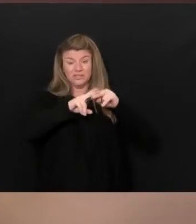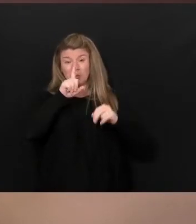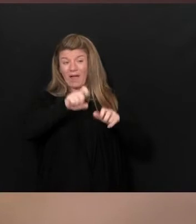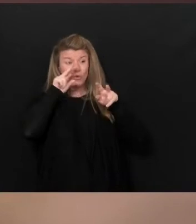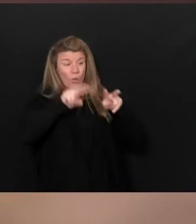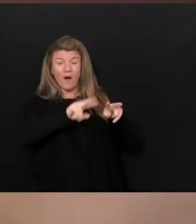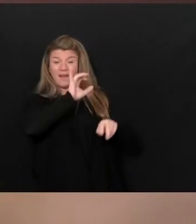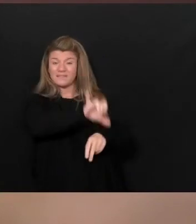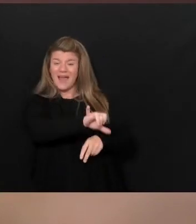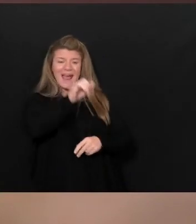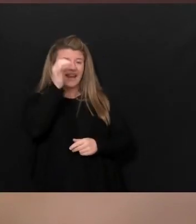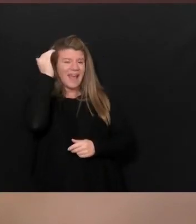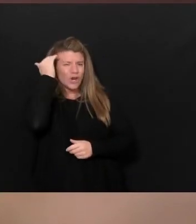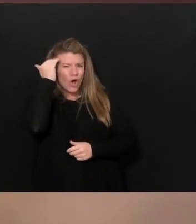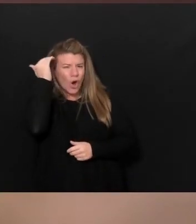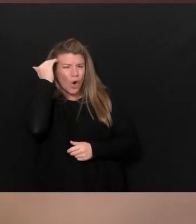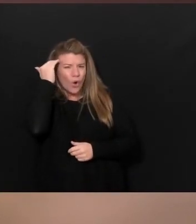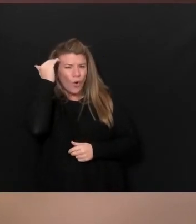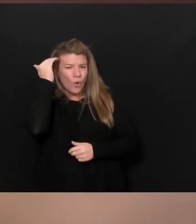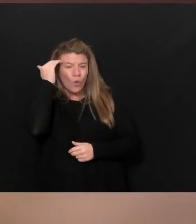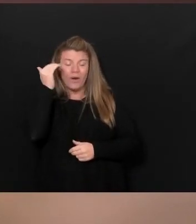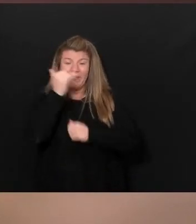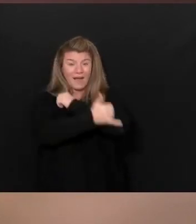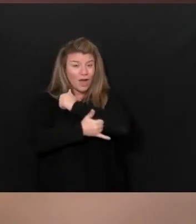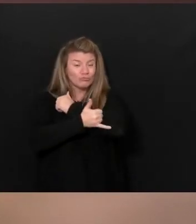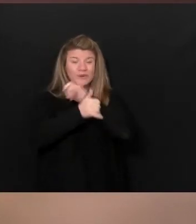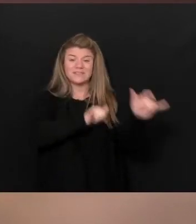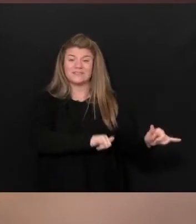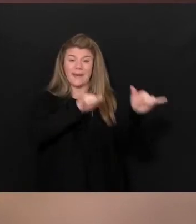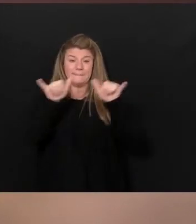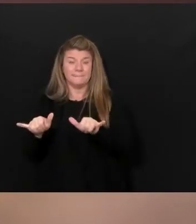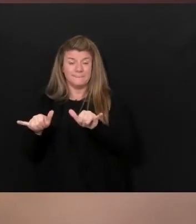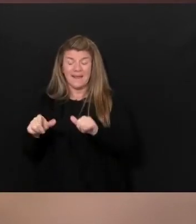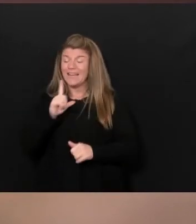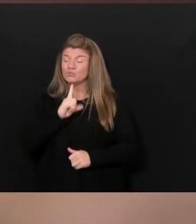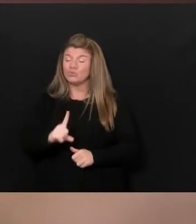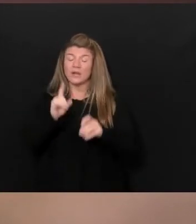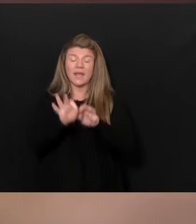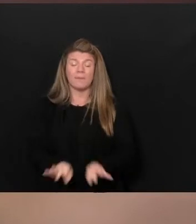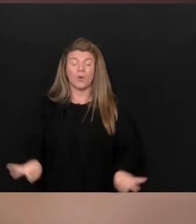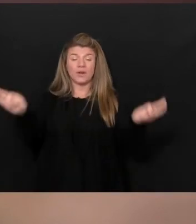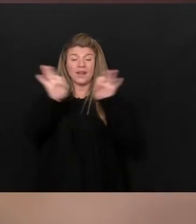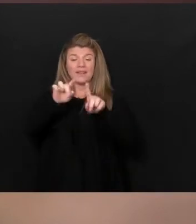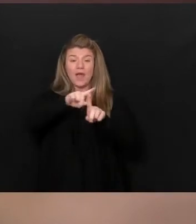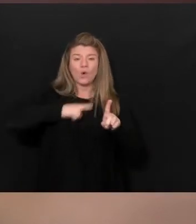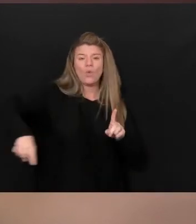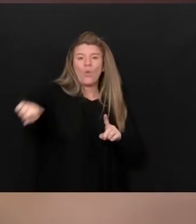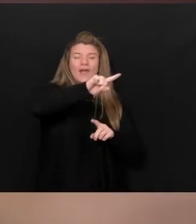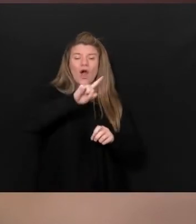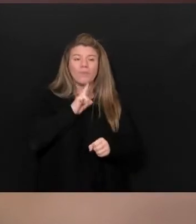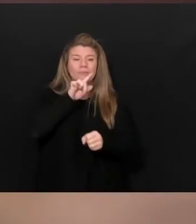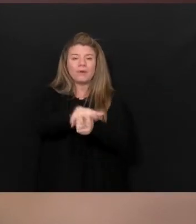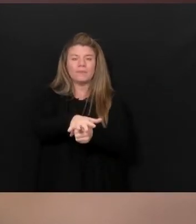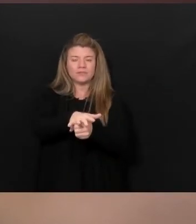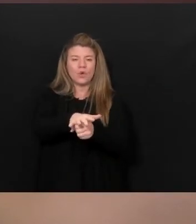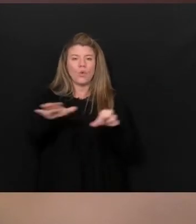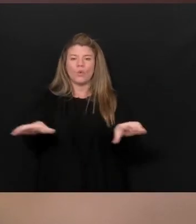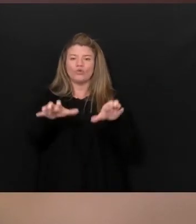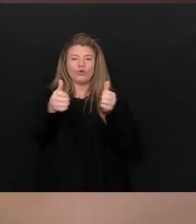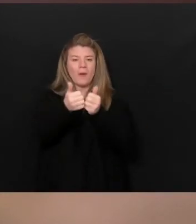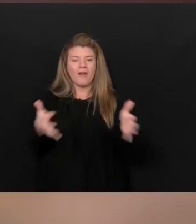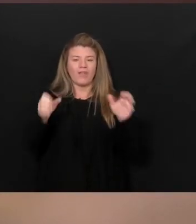state and in our country. So it is really important that today everybody commit to doing the things in our power to